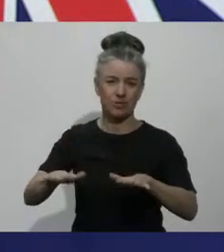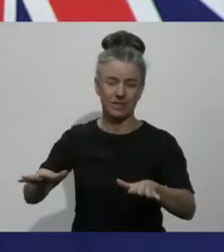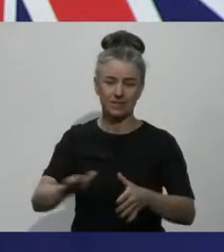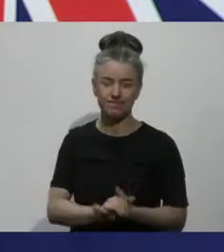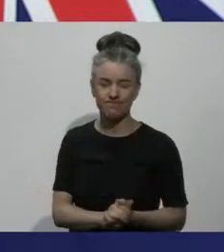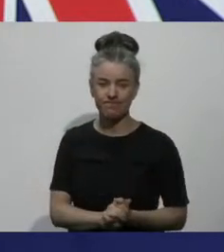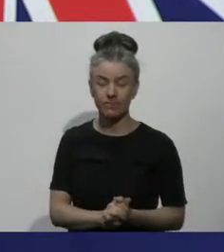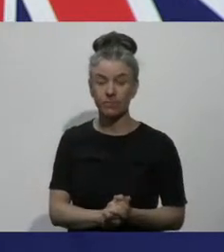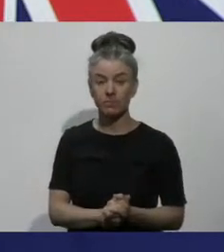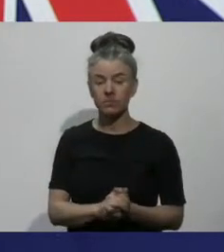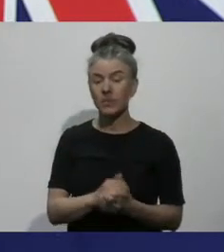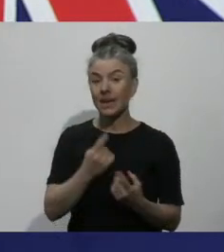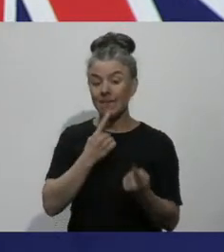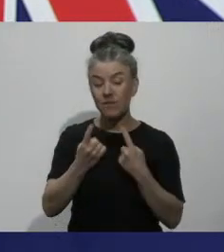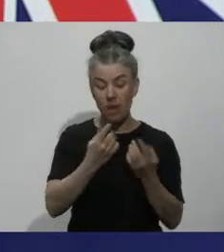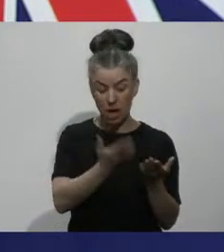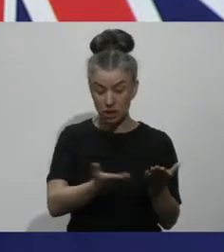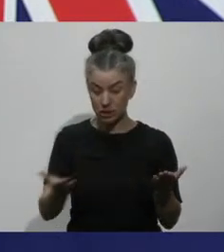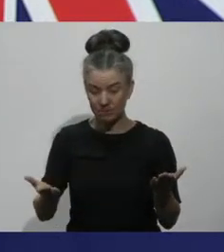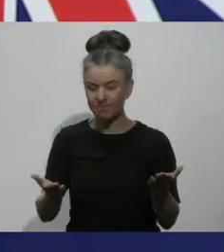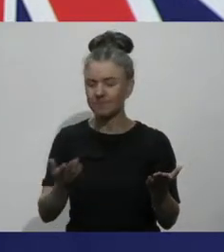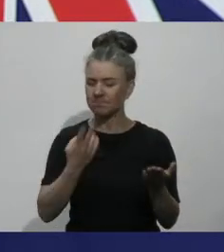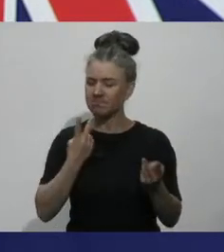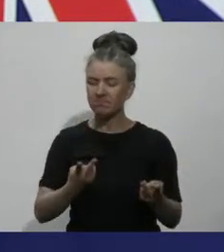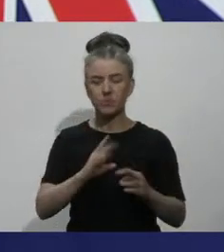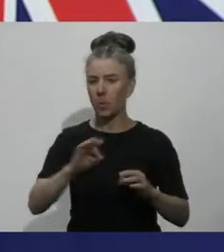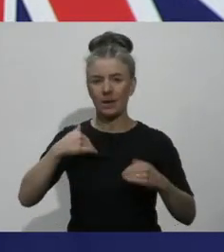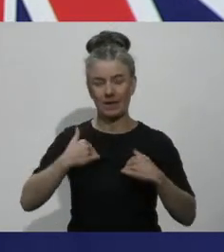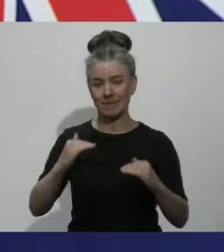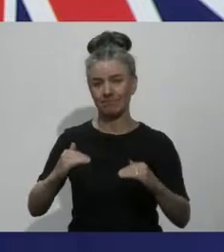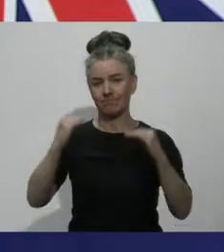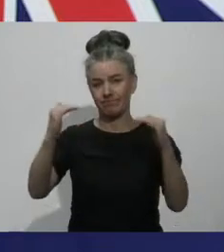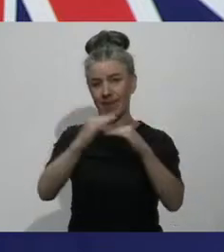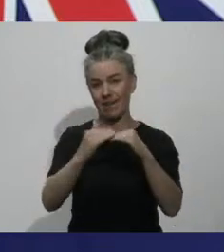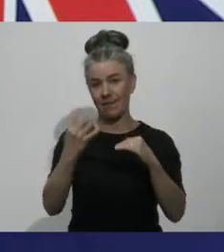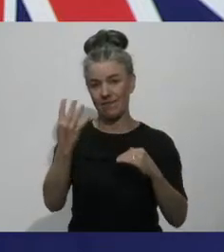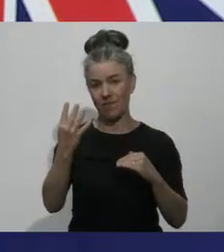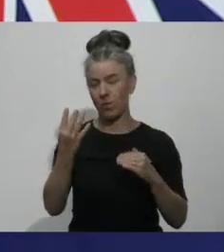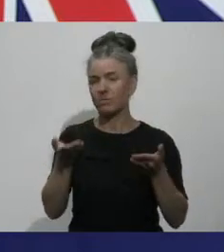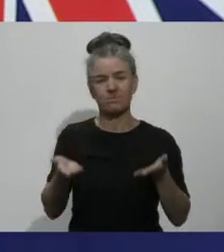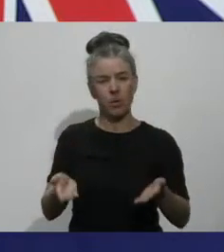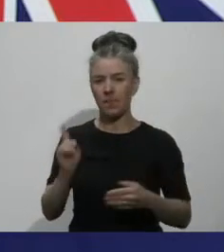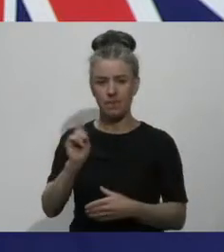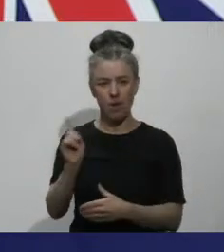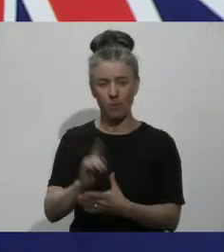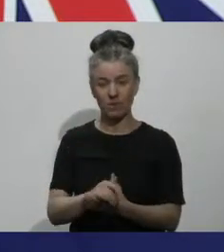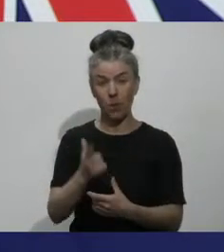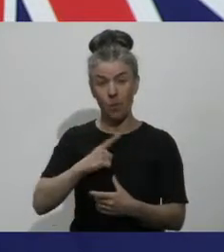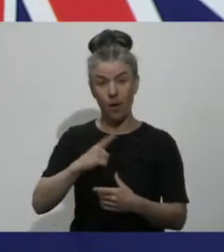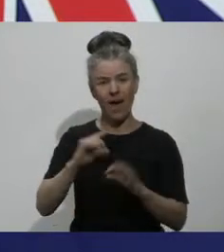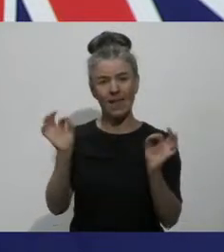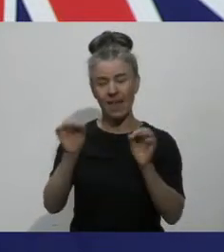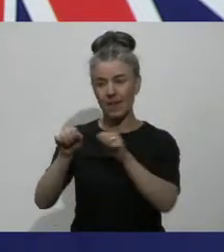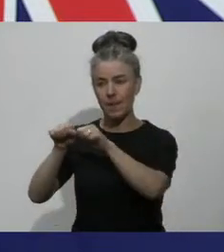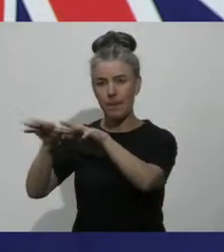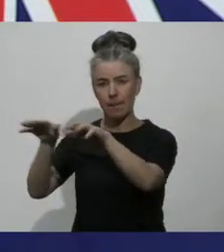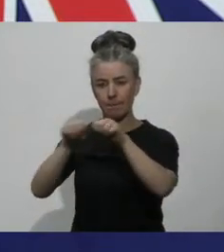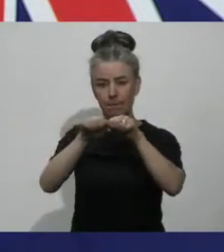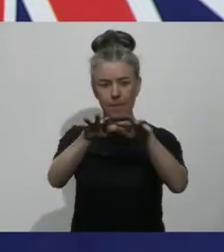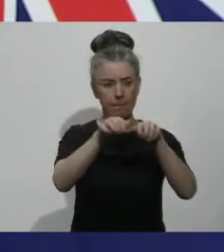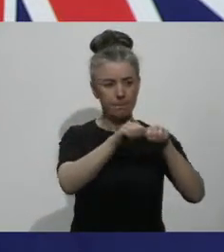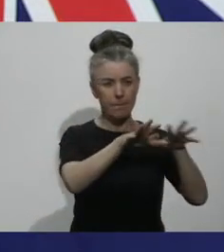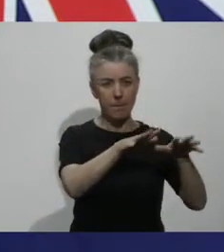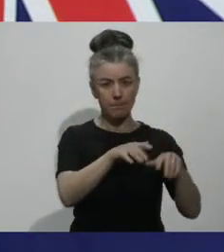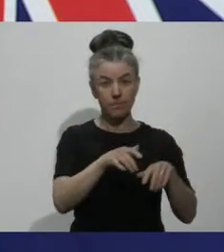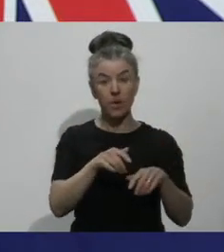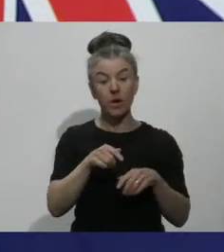to move to a level 4 lockdown at this stage, as we do not have a number of clusters or unrelated